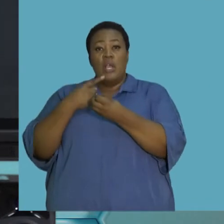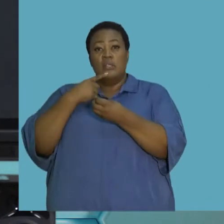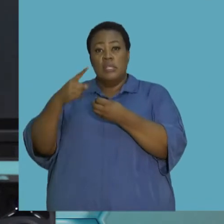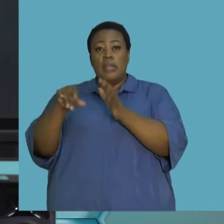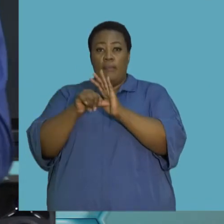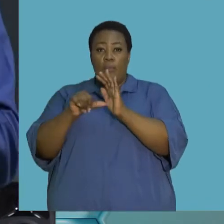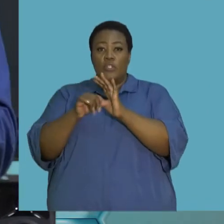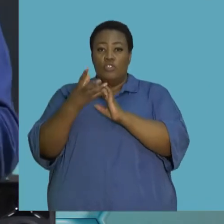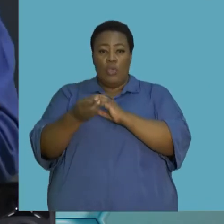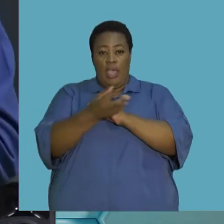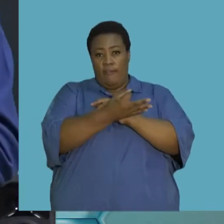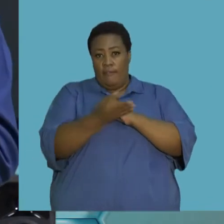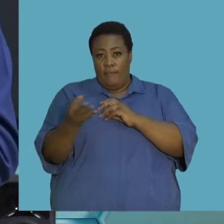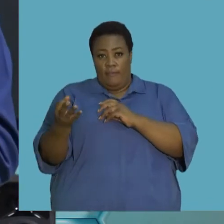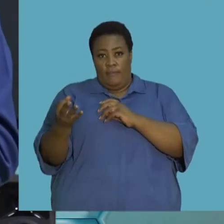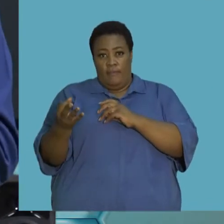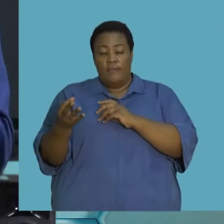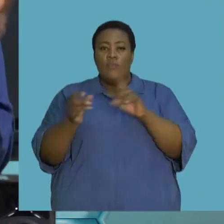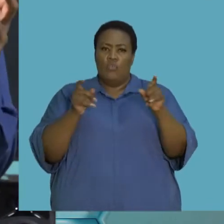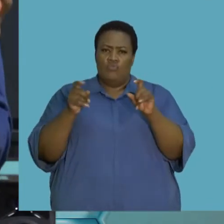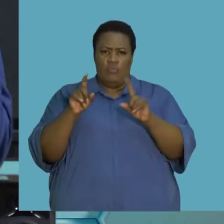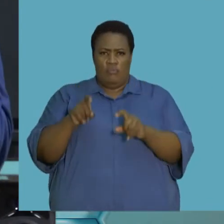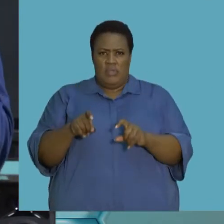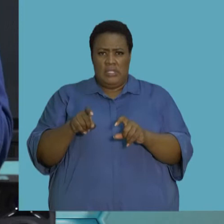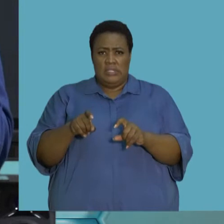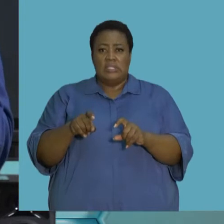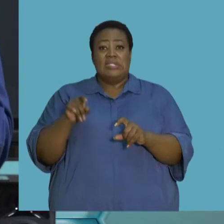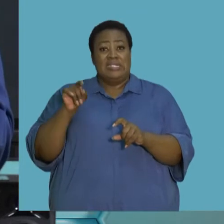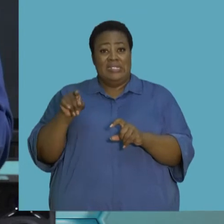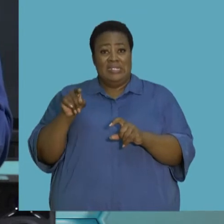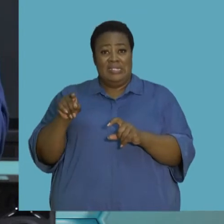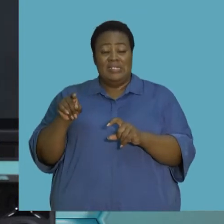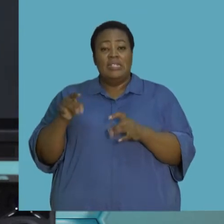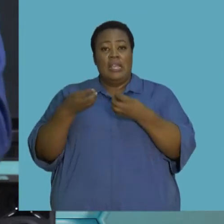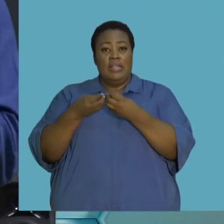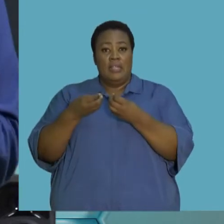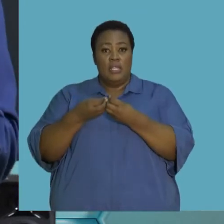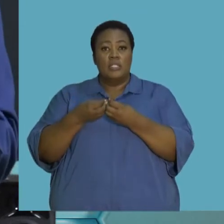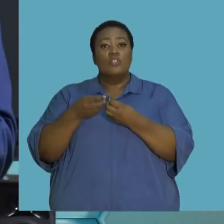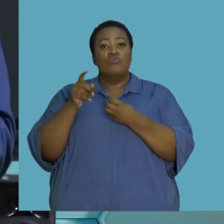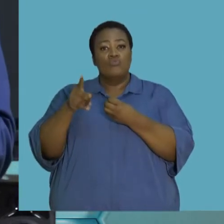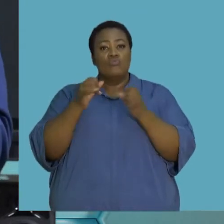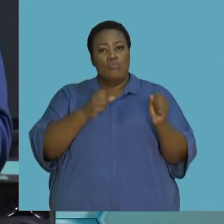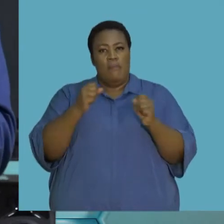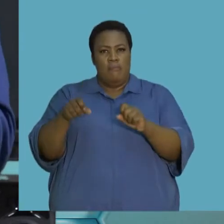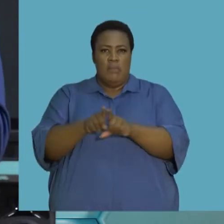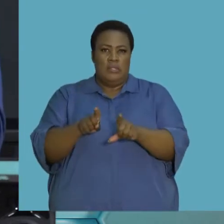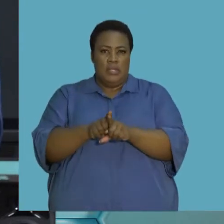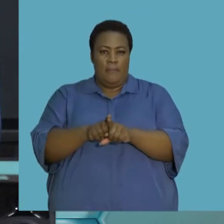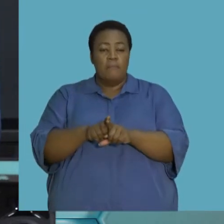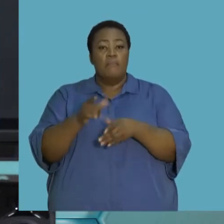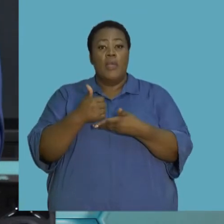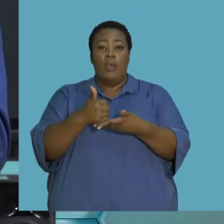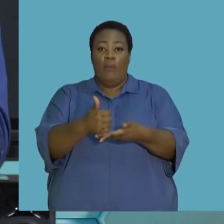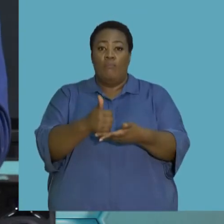for us to be able to have these variables controlled. Essentially, the control variables are factors that you keep constant so that it ensures